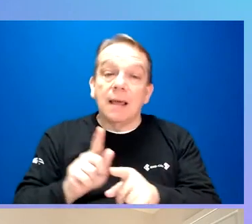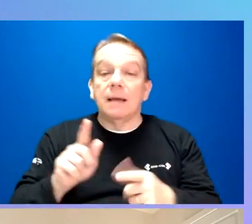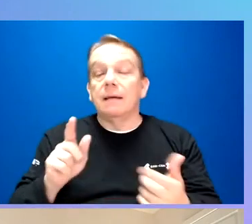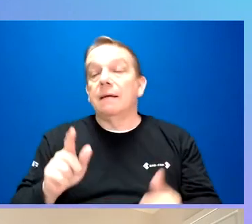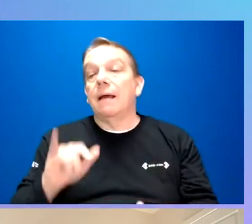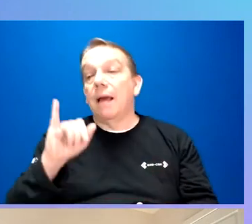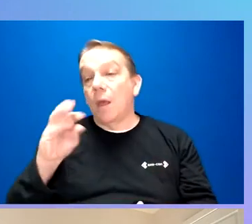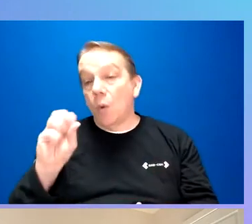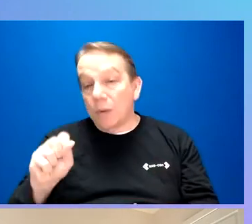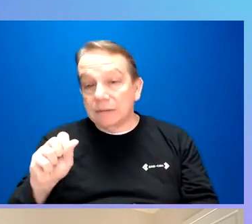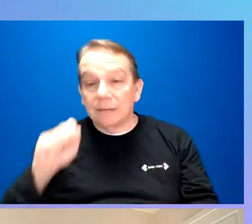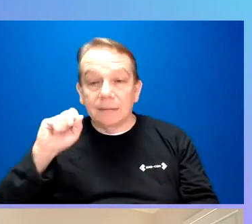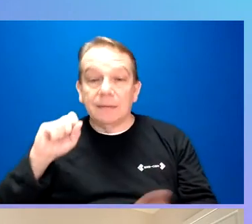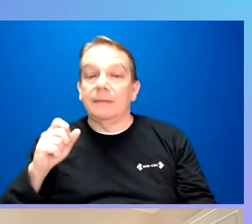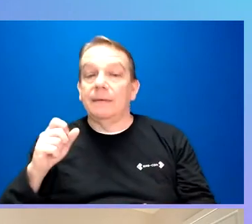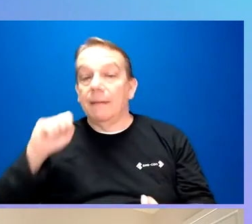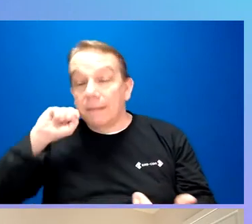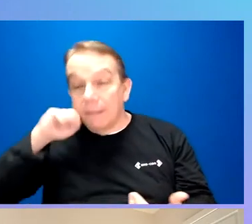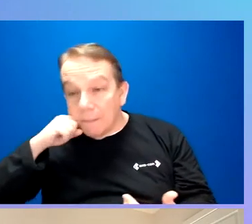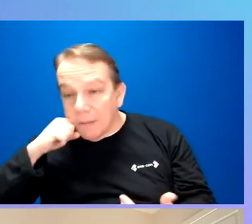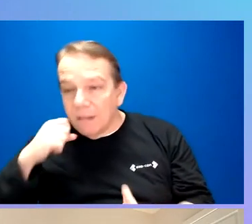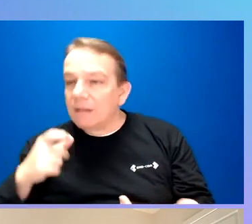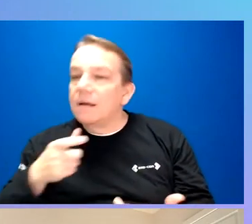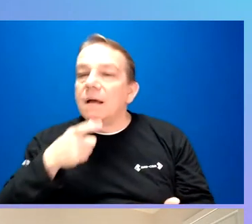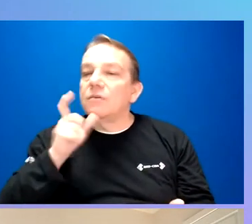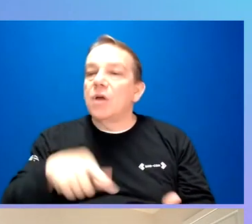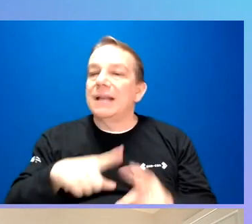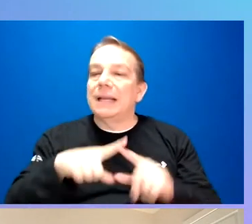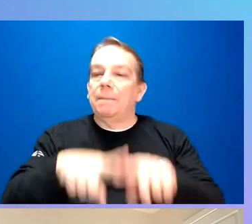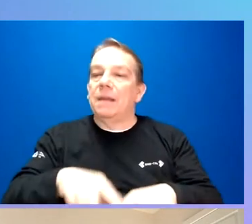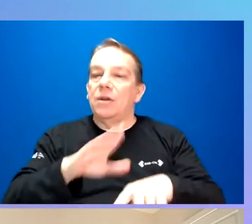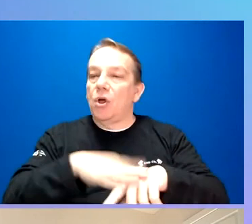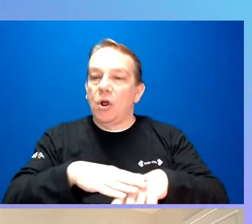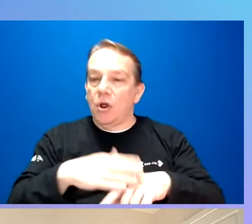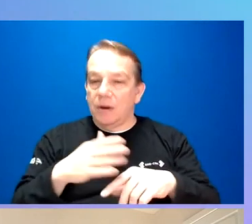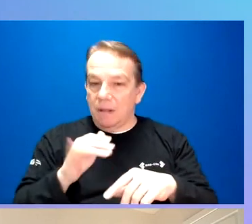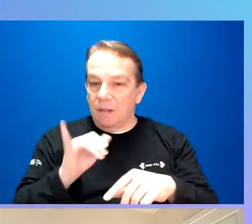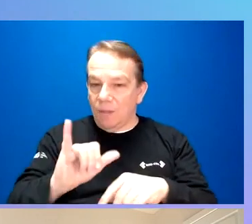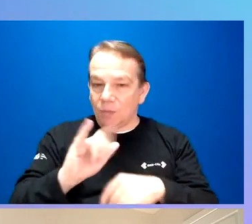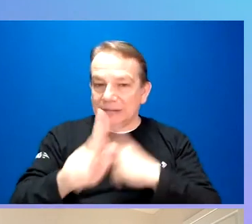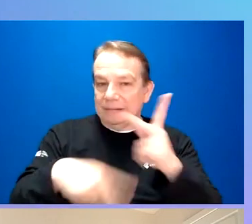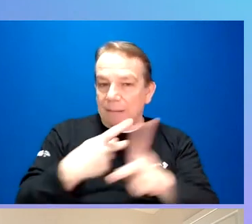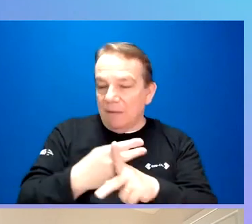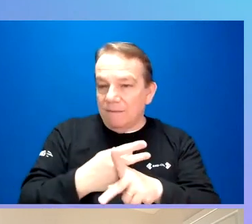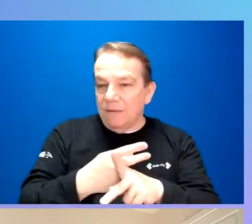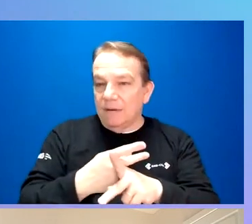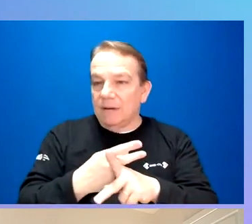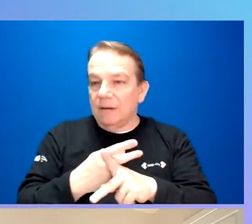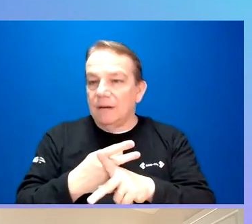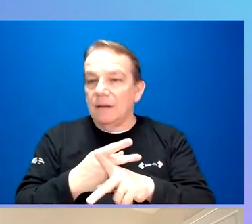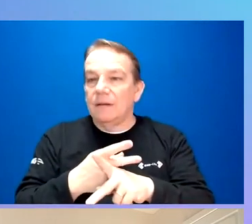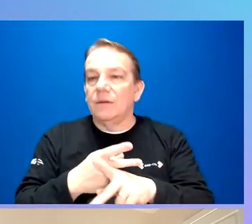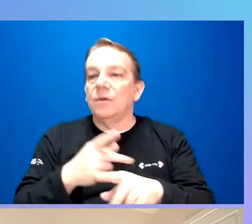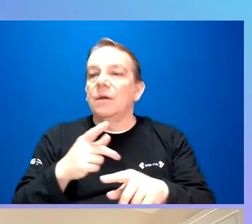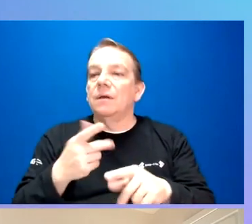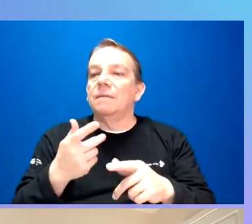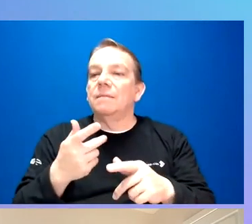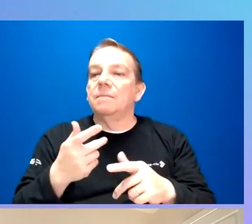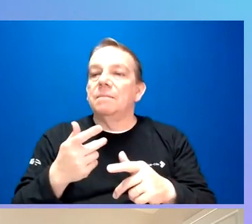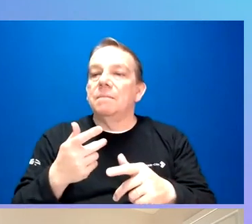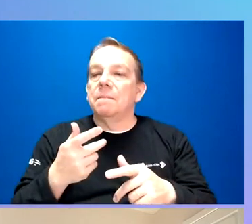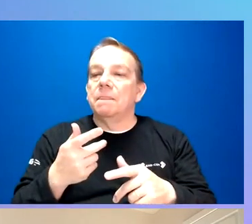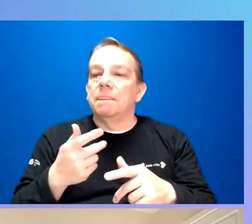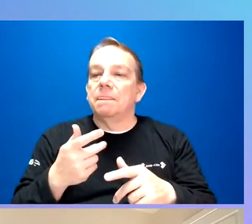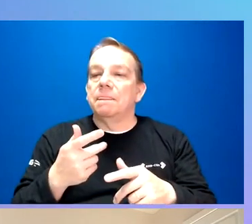iOS, it does not depend on the developers. A developer cannot change